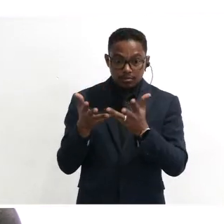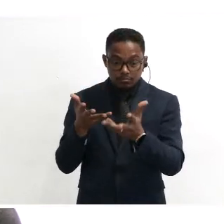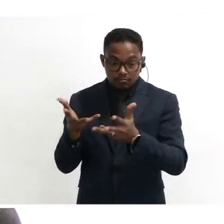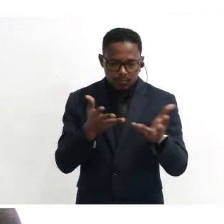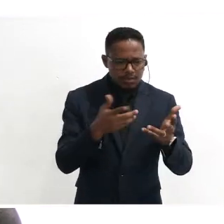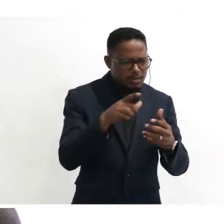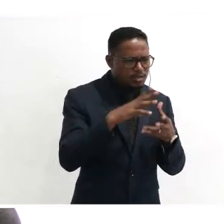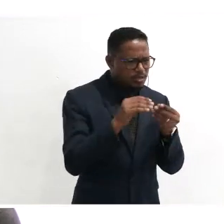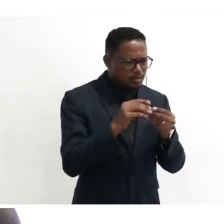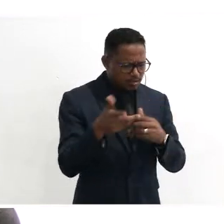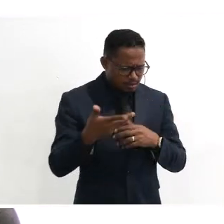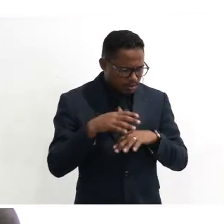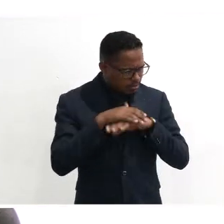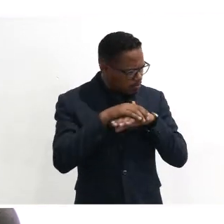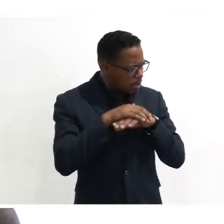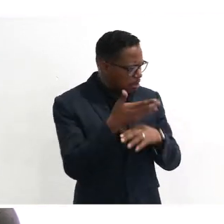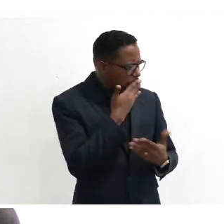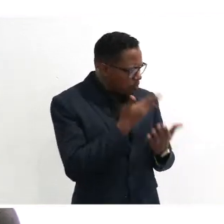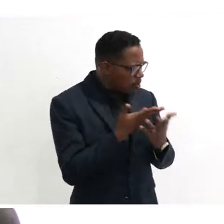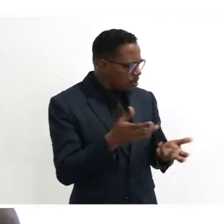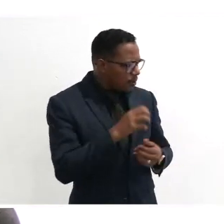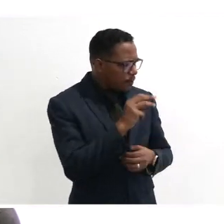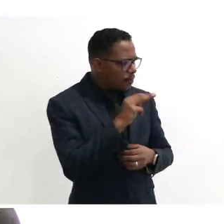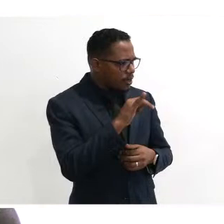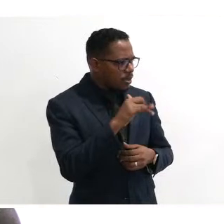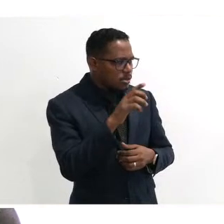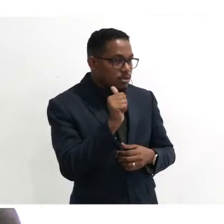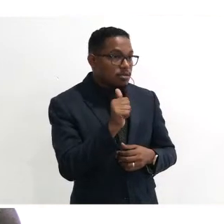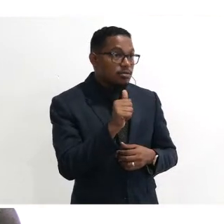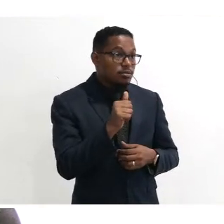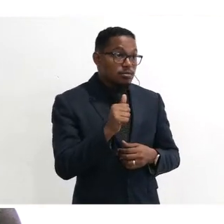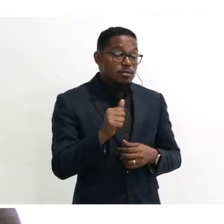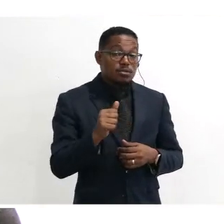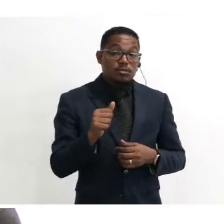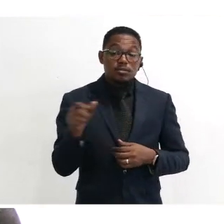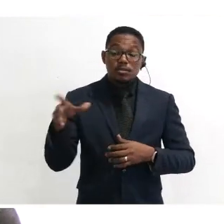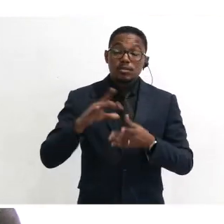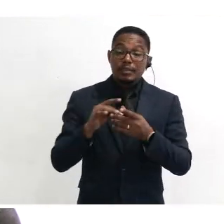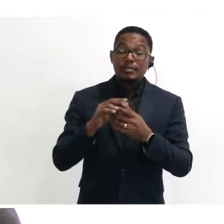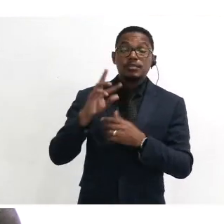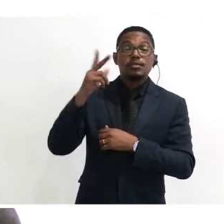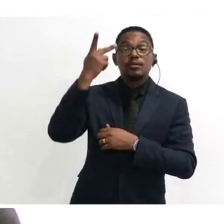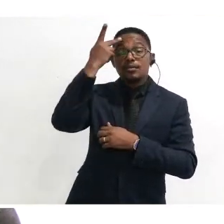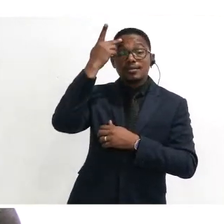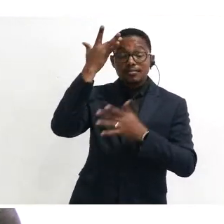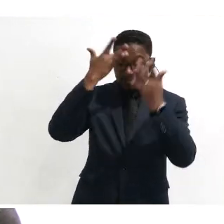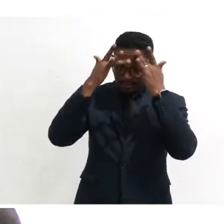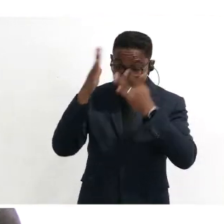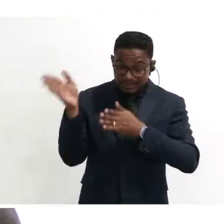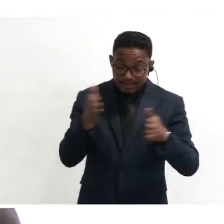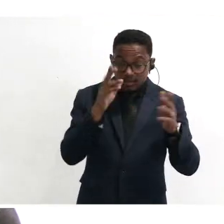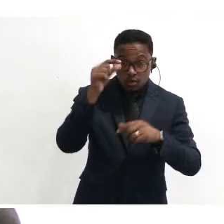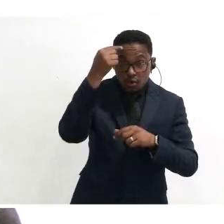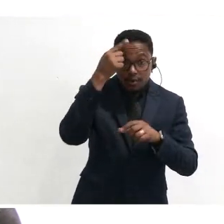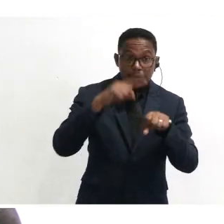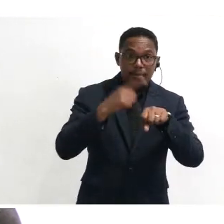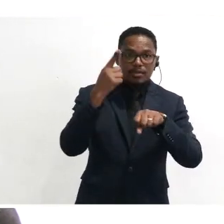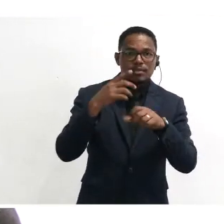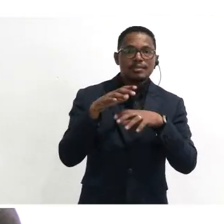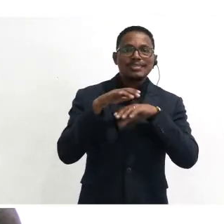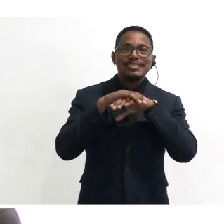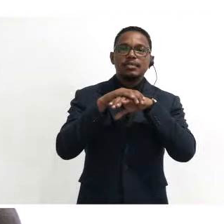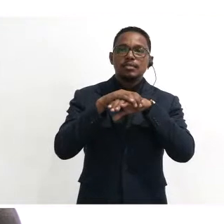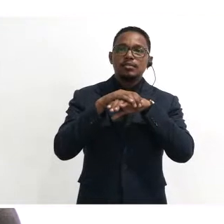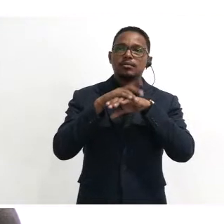good, and they said, well, it's been a government policy to have English in our schools, mandatory, for many